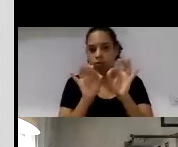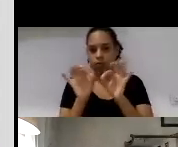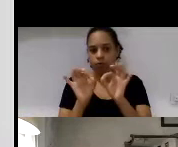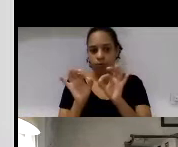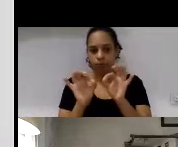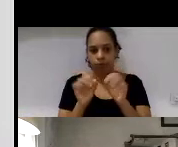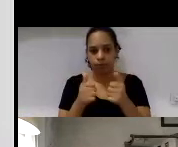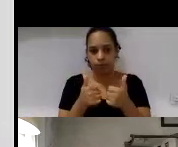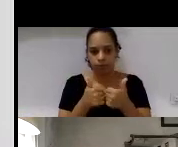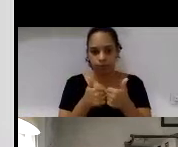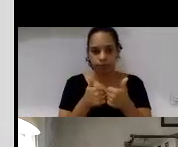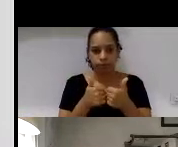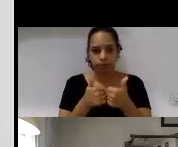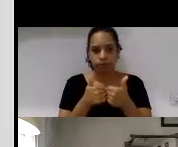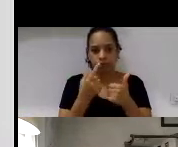summary. There we go.